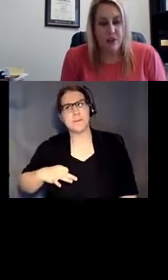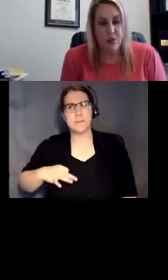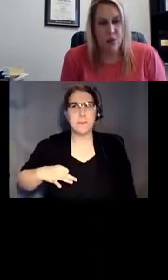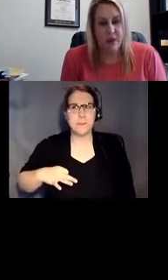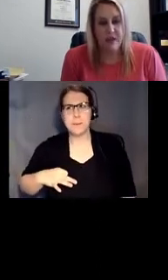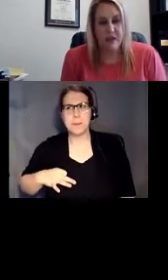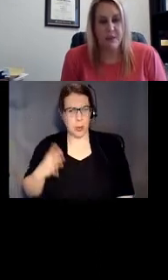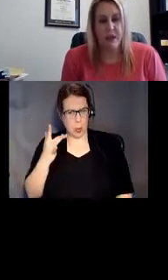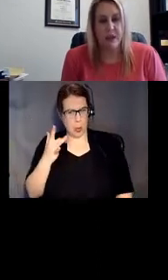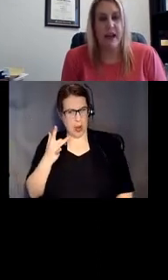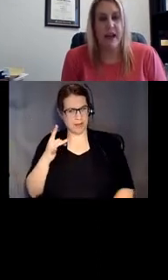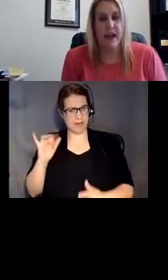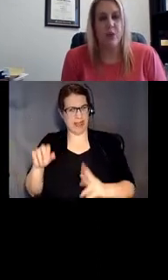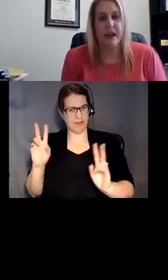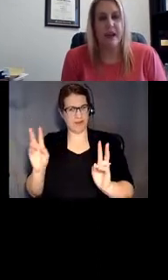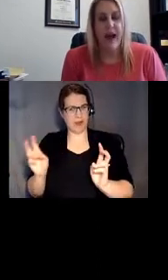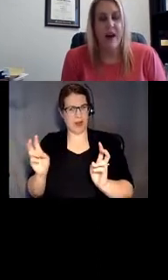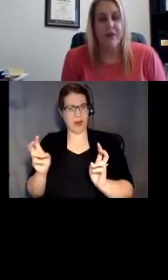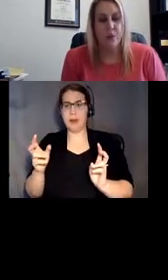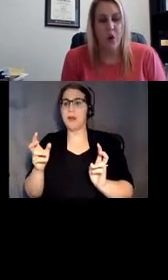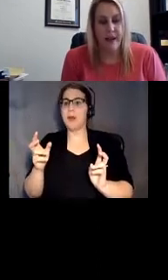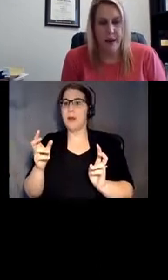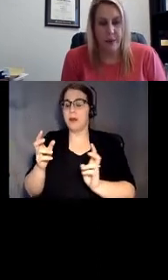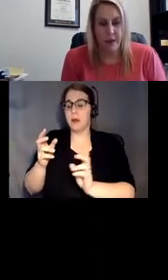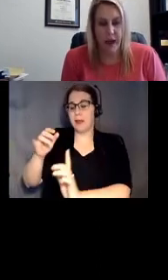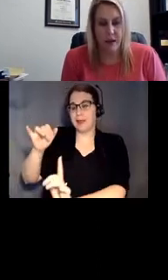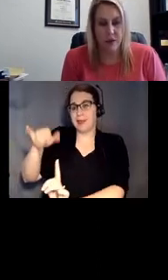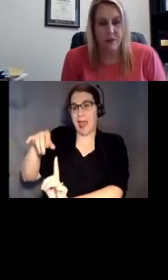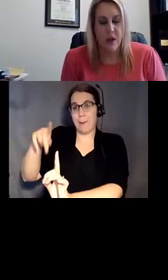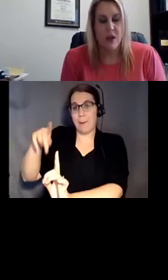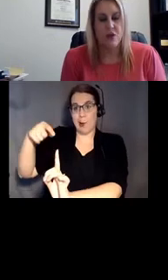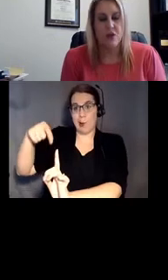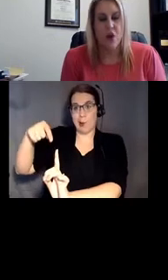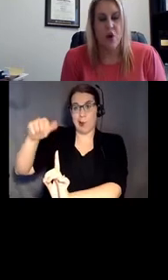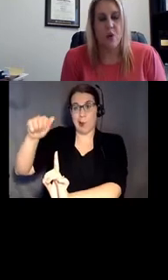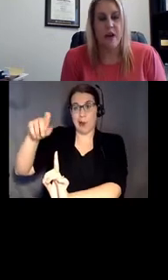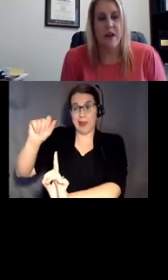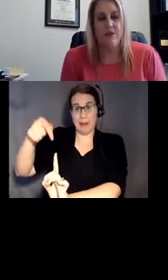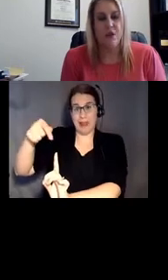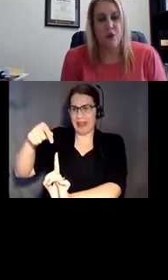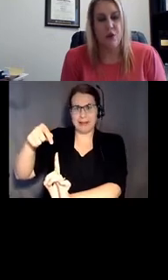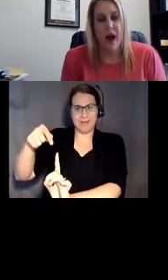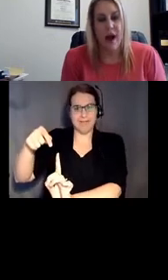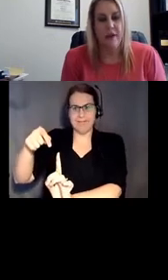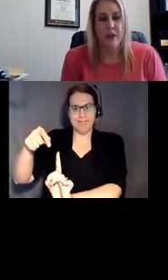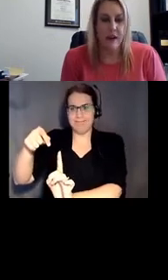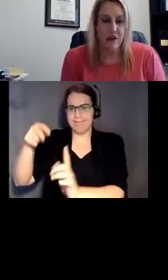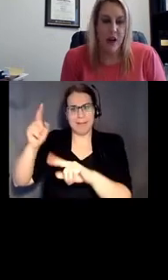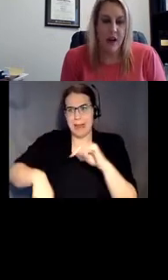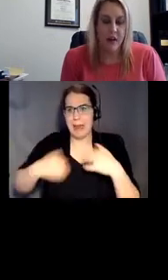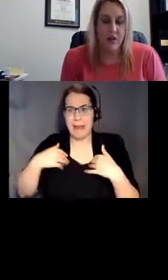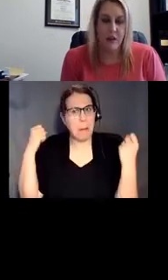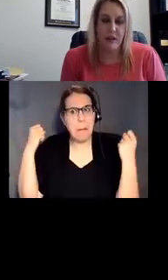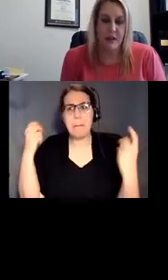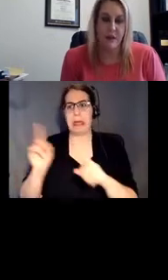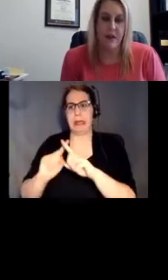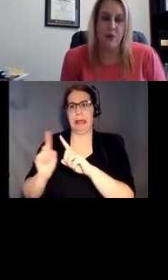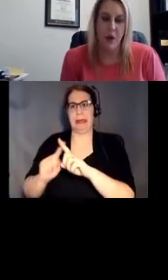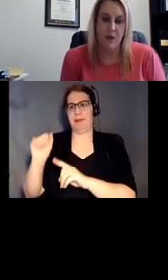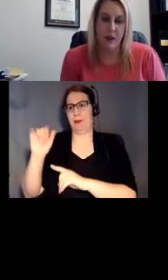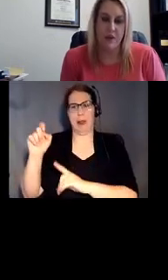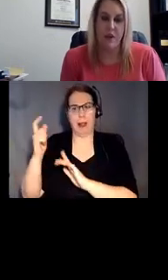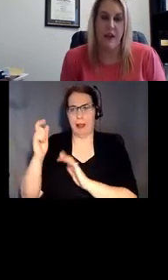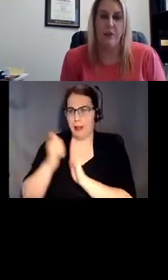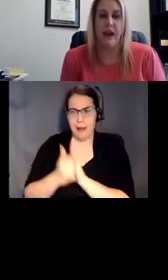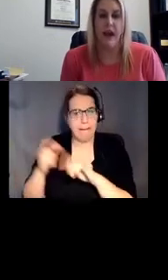that individual with a disability can only have one ABLE account. So if you have a grandchild with a disability